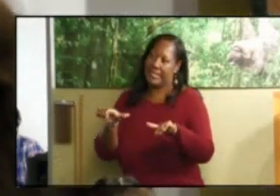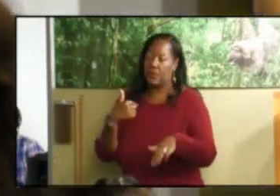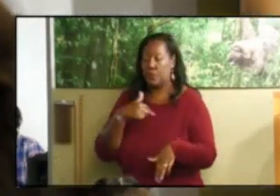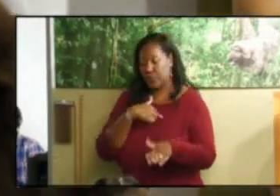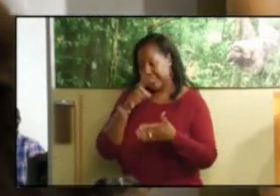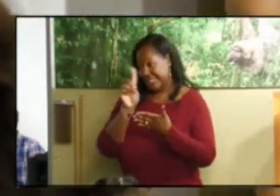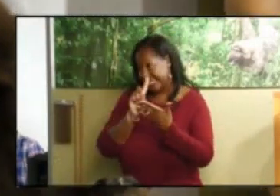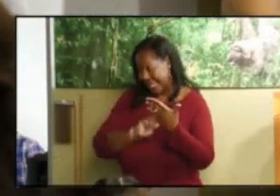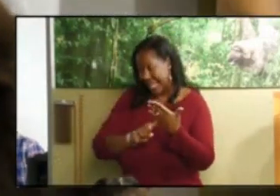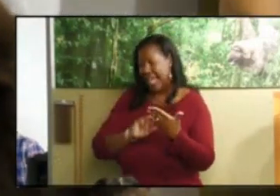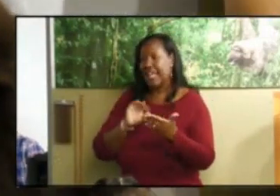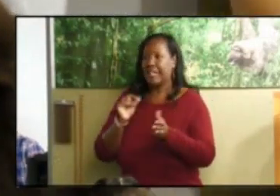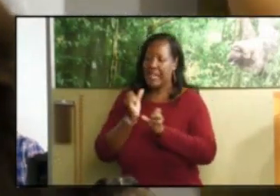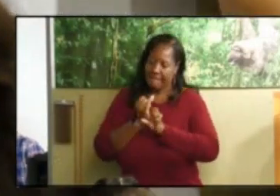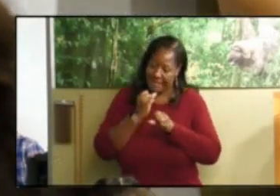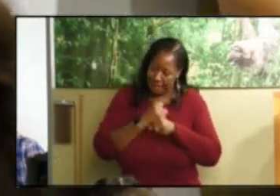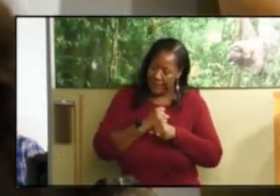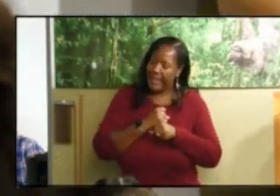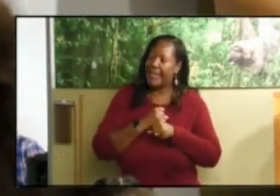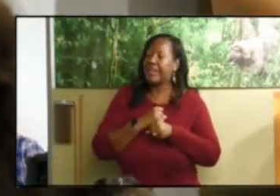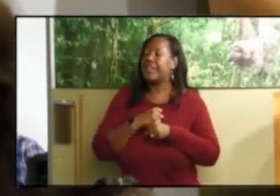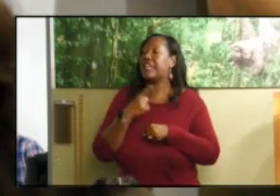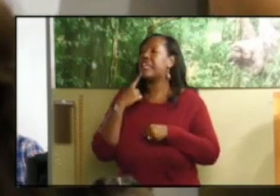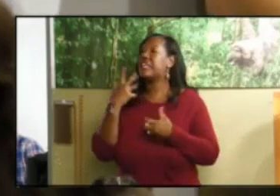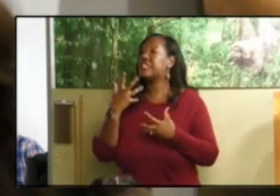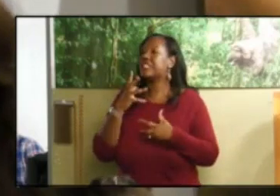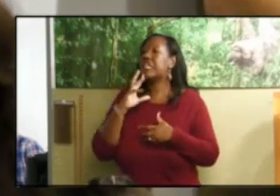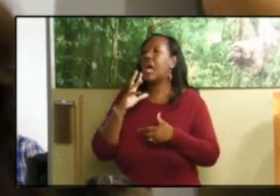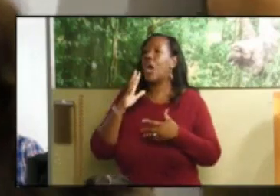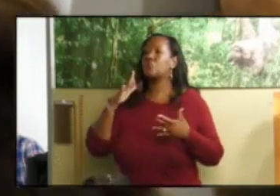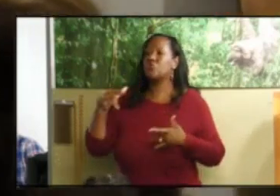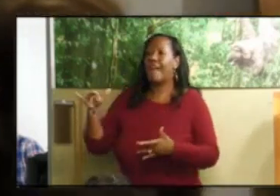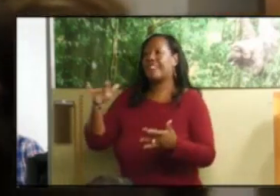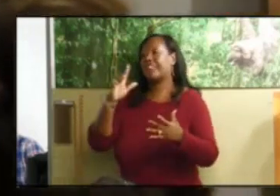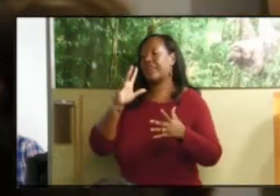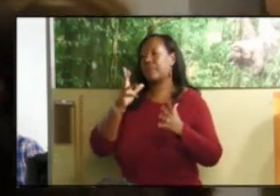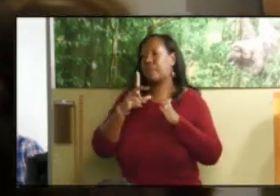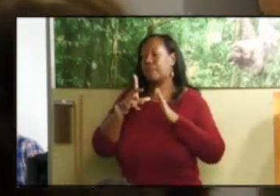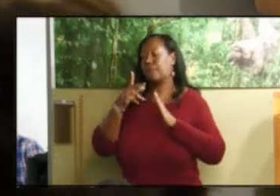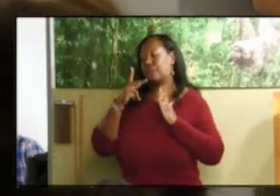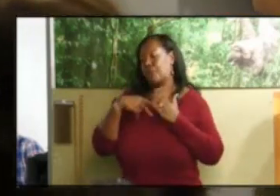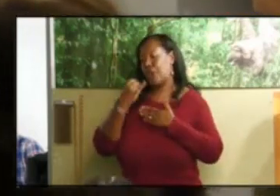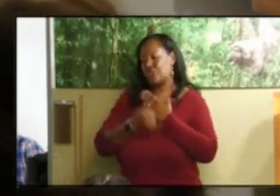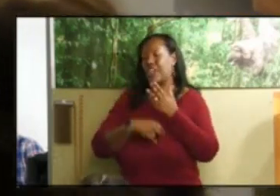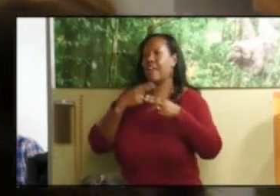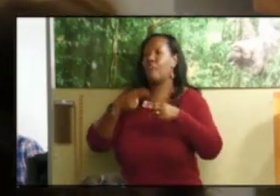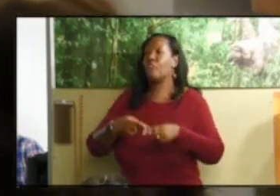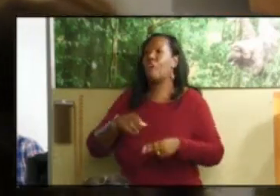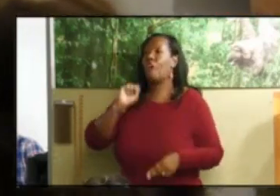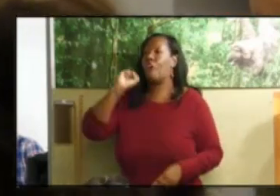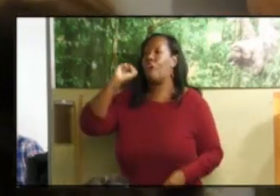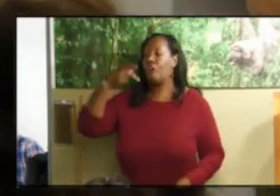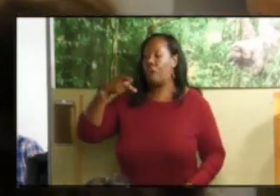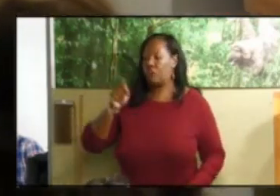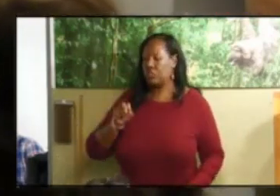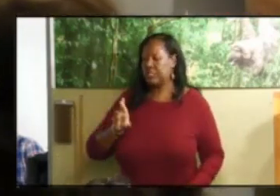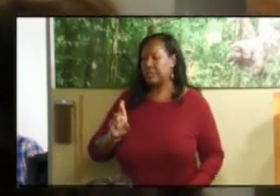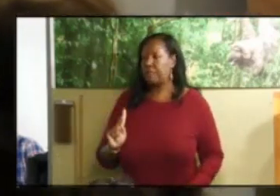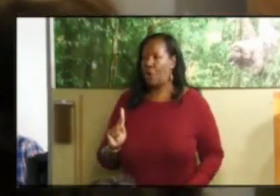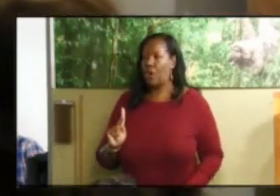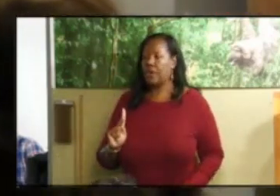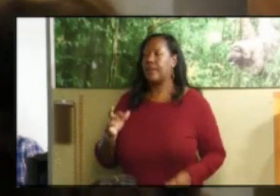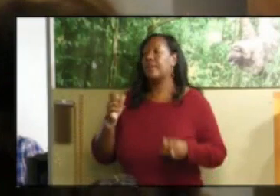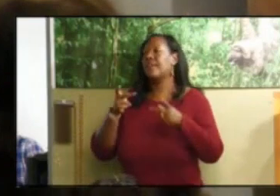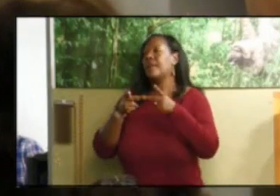also fabricated it. It's a traveling project called Spark, Places of Innovation, that we did